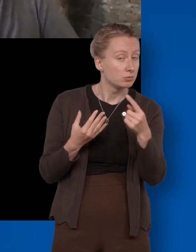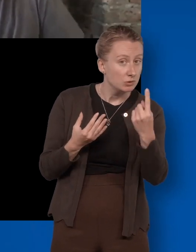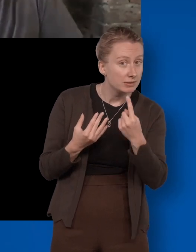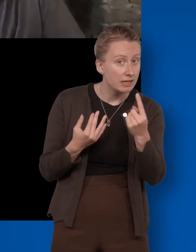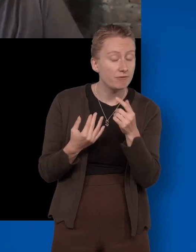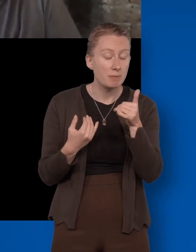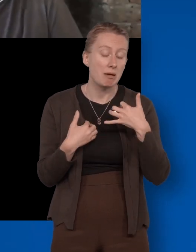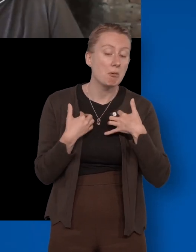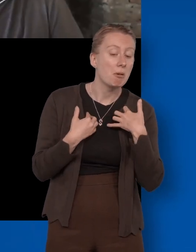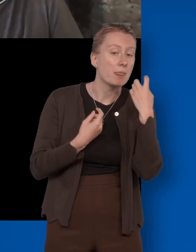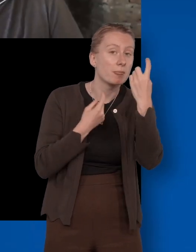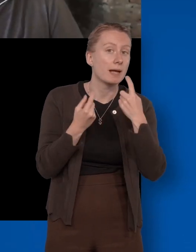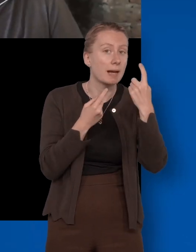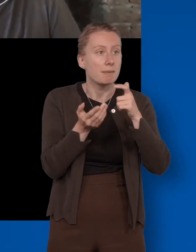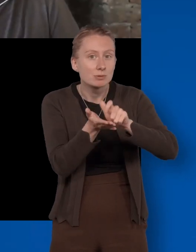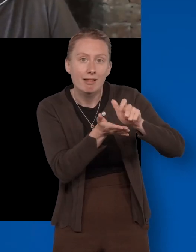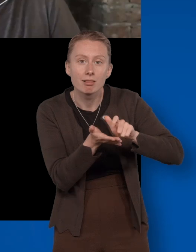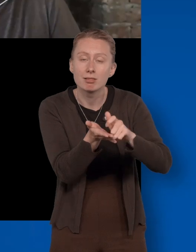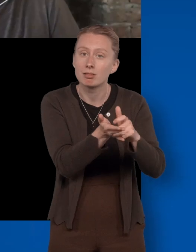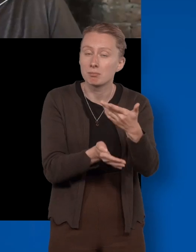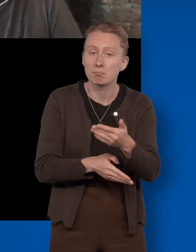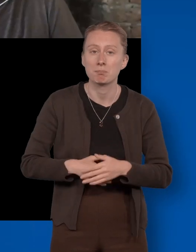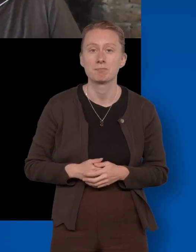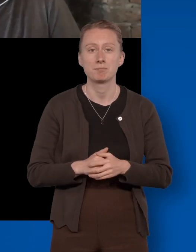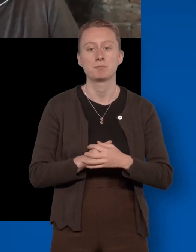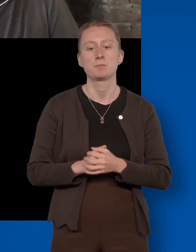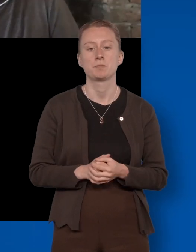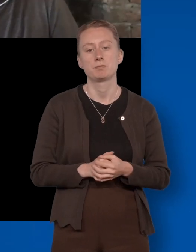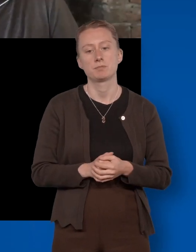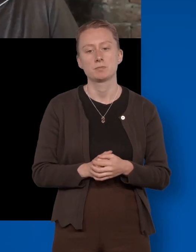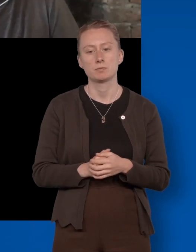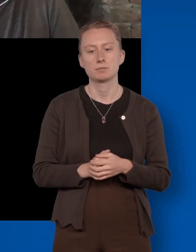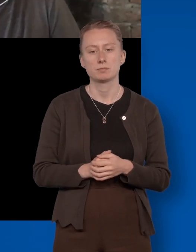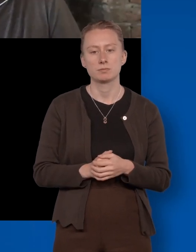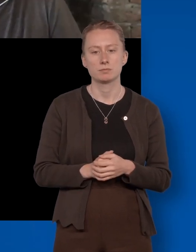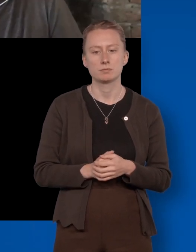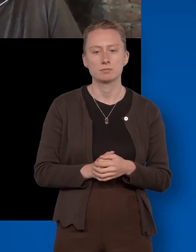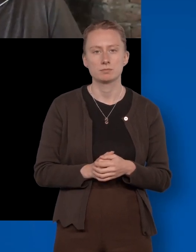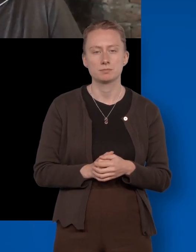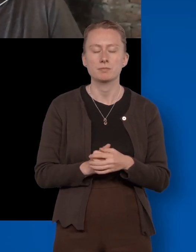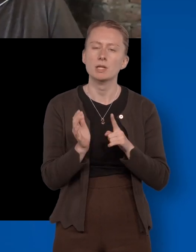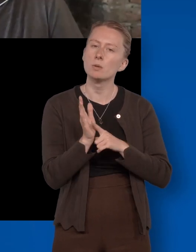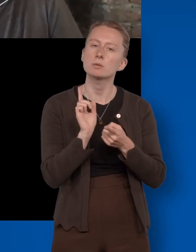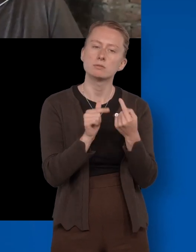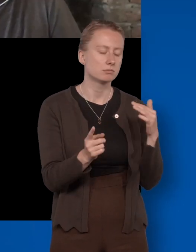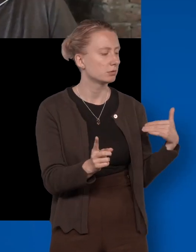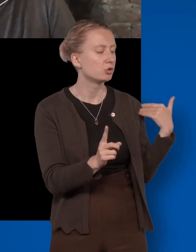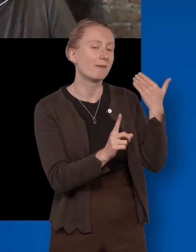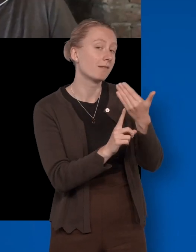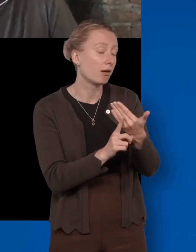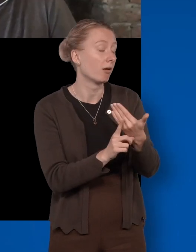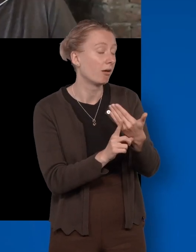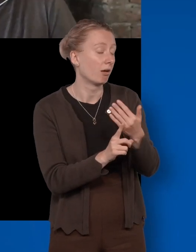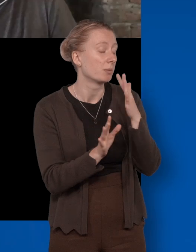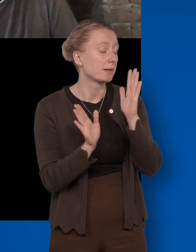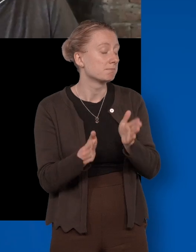looking to commercialize and sell in some form? Yeah, so far what we're maybe, I mean,